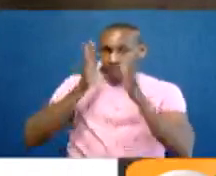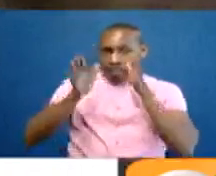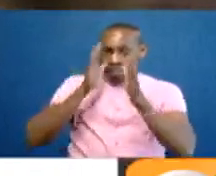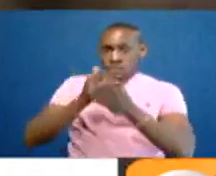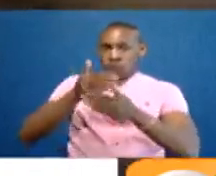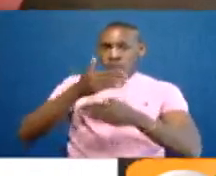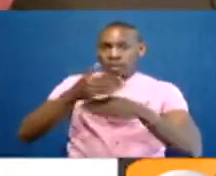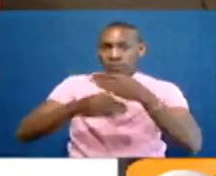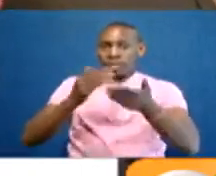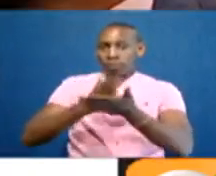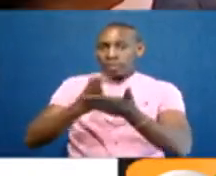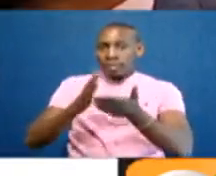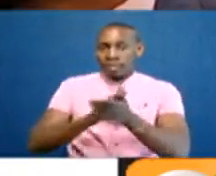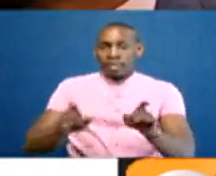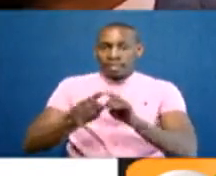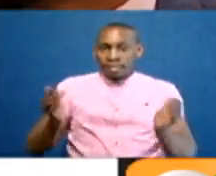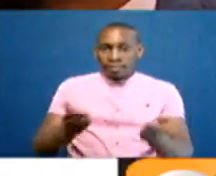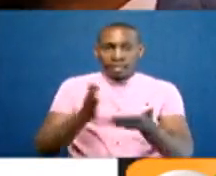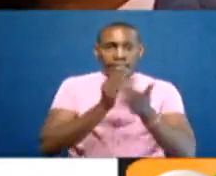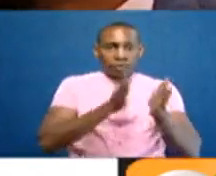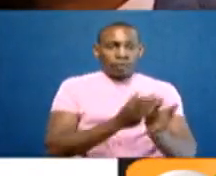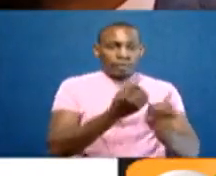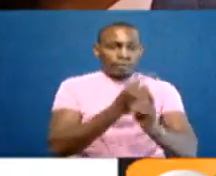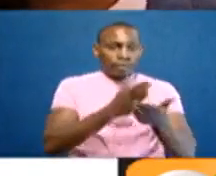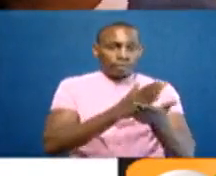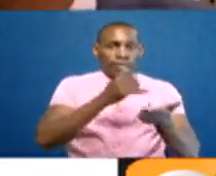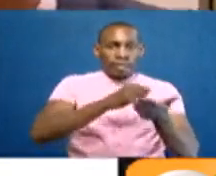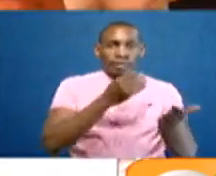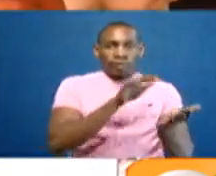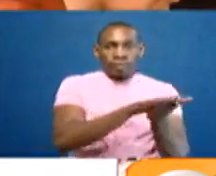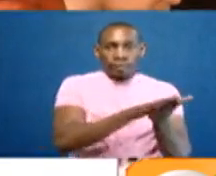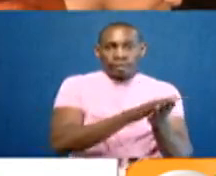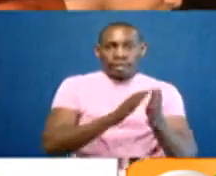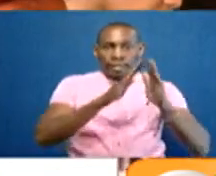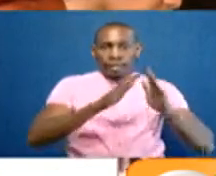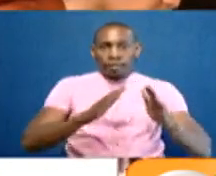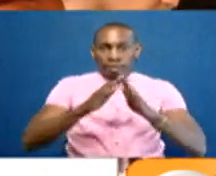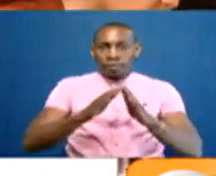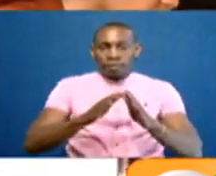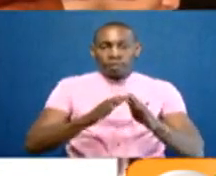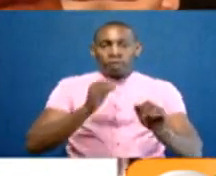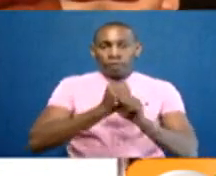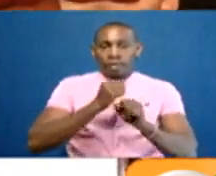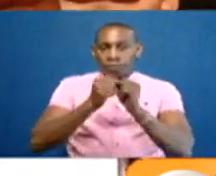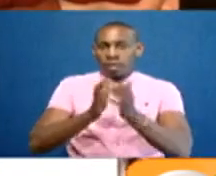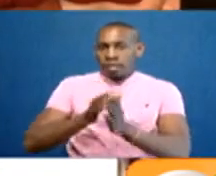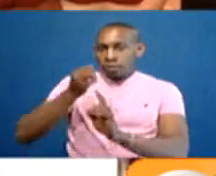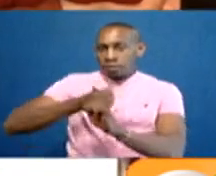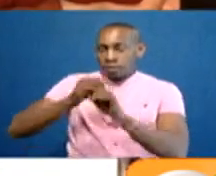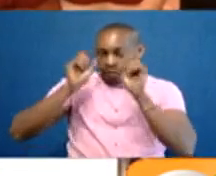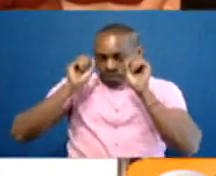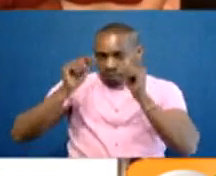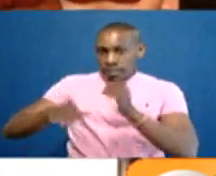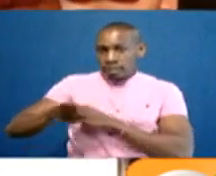in the construction sector. They also urged players from different sectors, including finance and real estate, to work together to push for more awareness